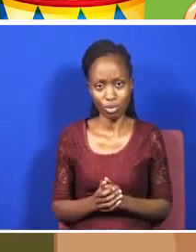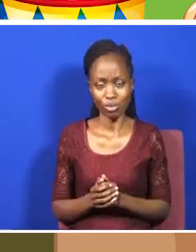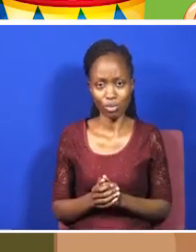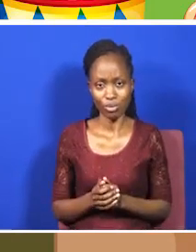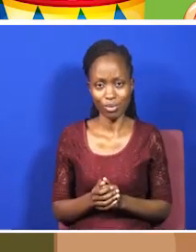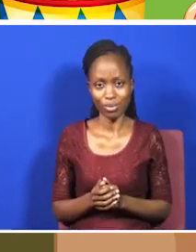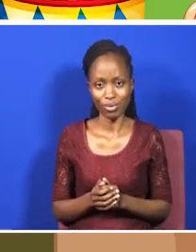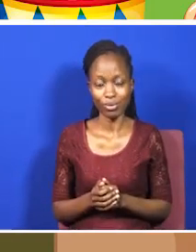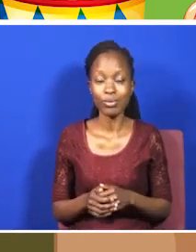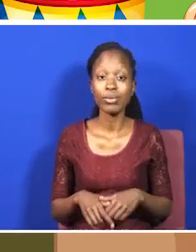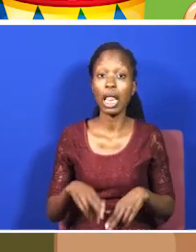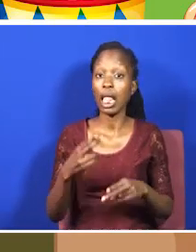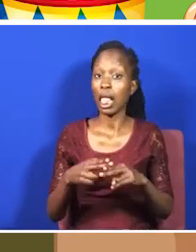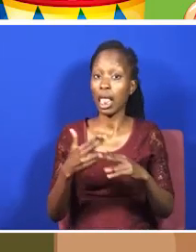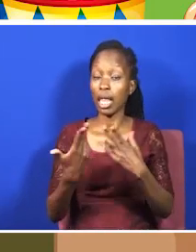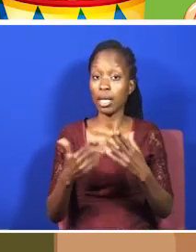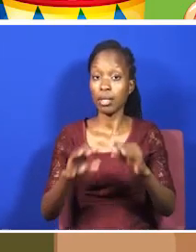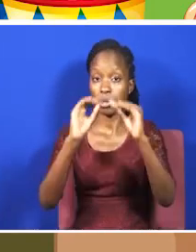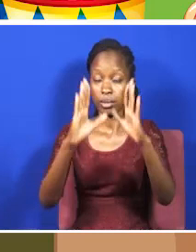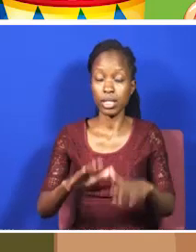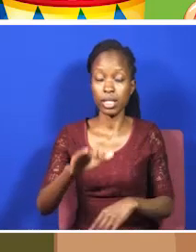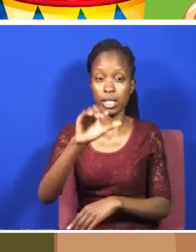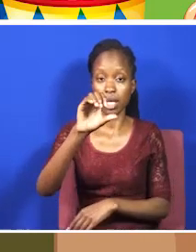girls. How are you today?